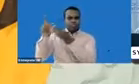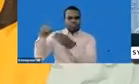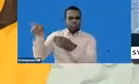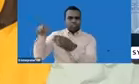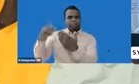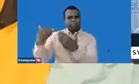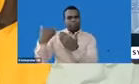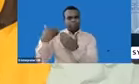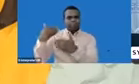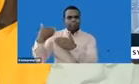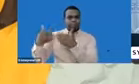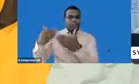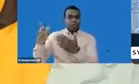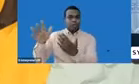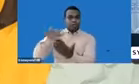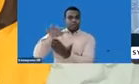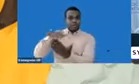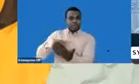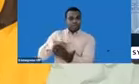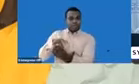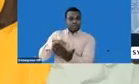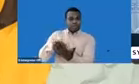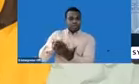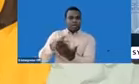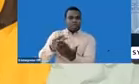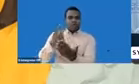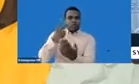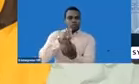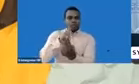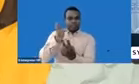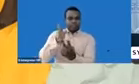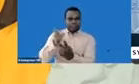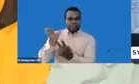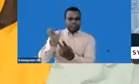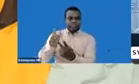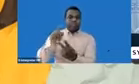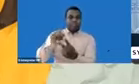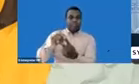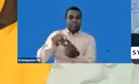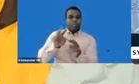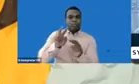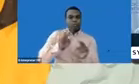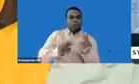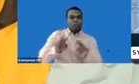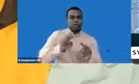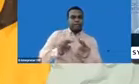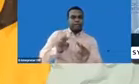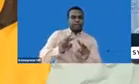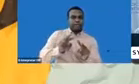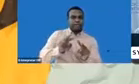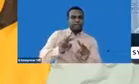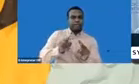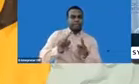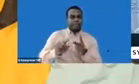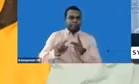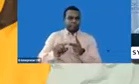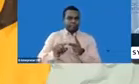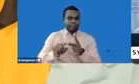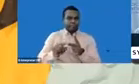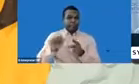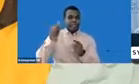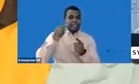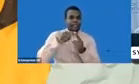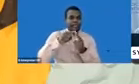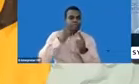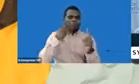accessibility statement are the end users. But most of the accessibility statements that we see across Europe in all member states are written in a very,